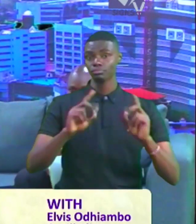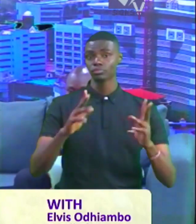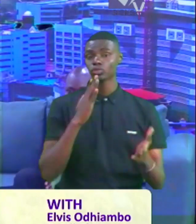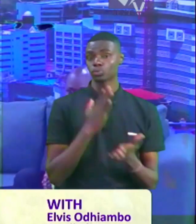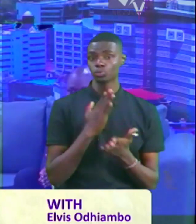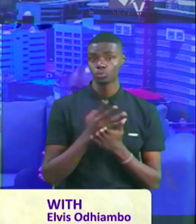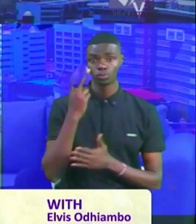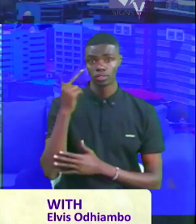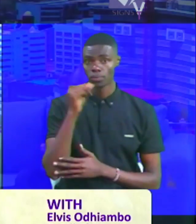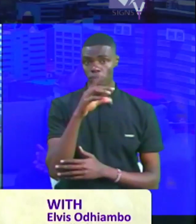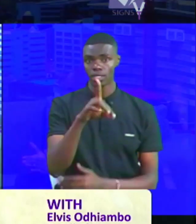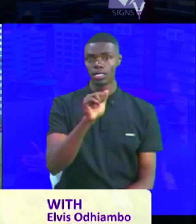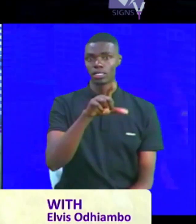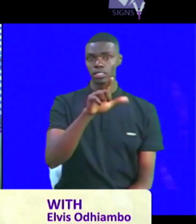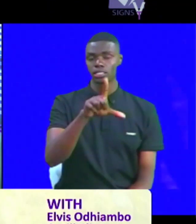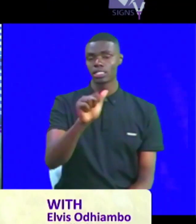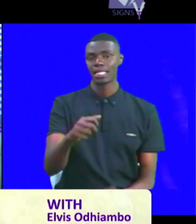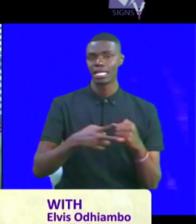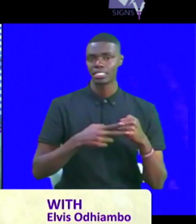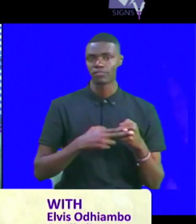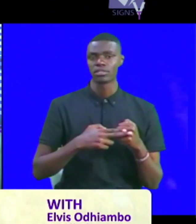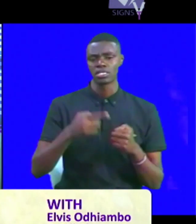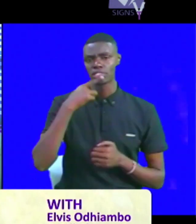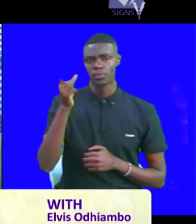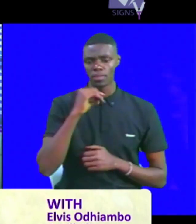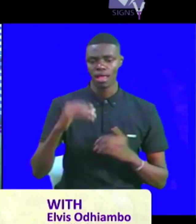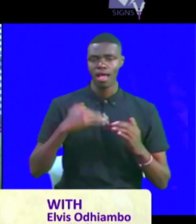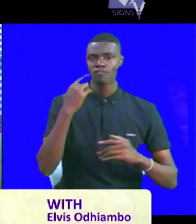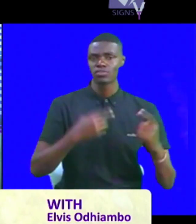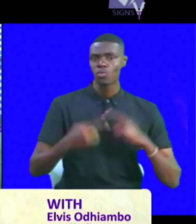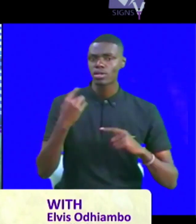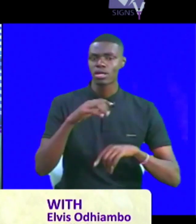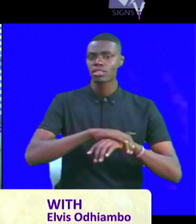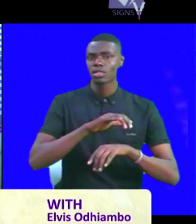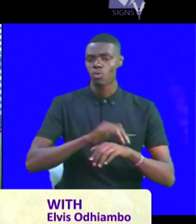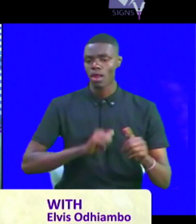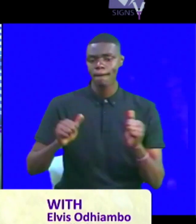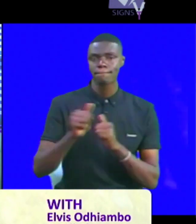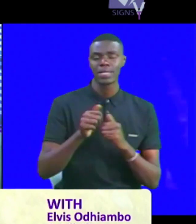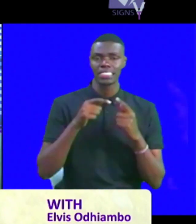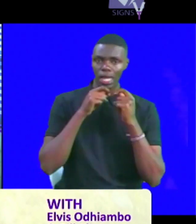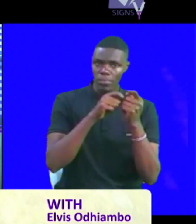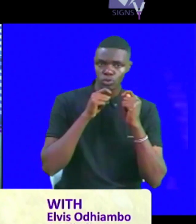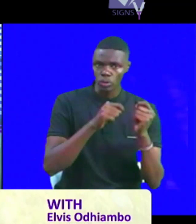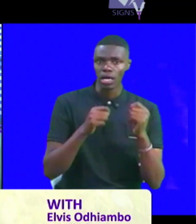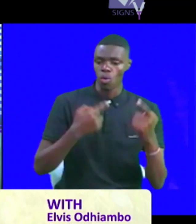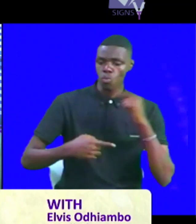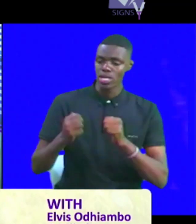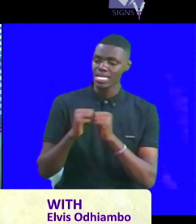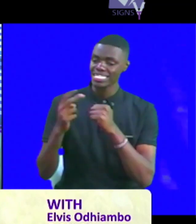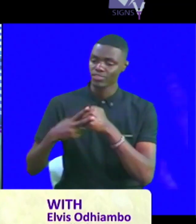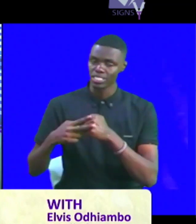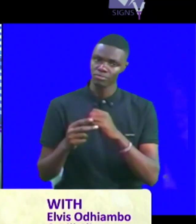just said. All right, of course, definitely Tuliona at Dallas 7, just the way you said. After winning, they got past Cabra's Sugar,